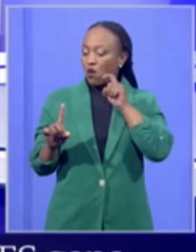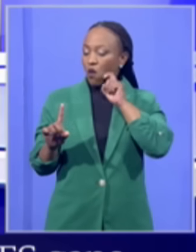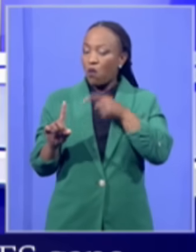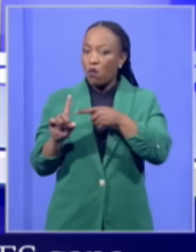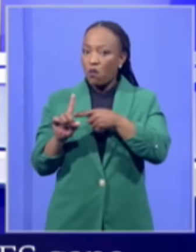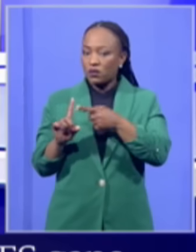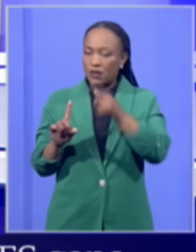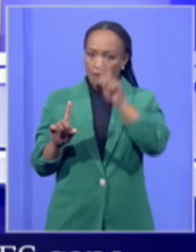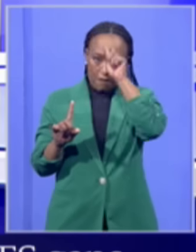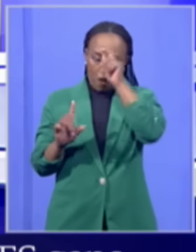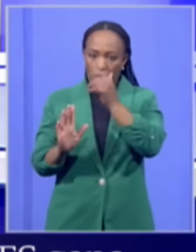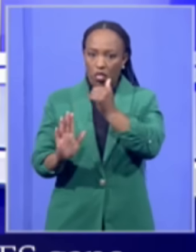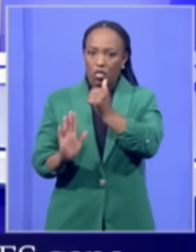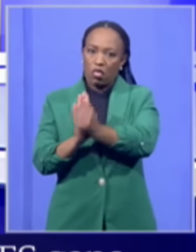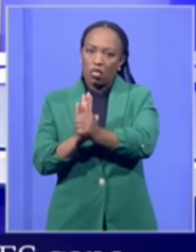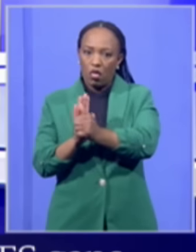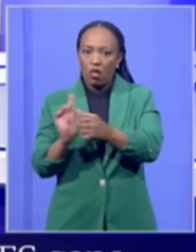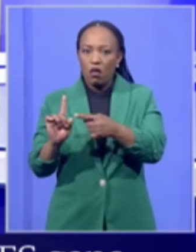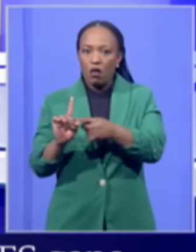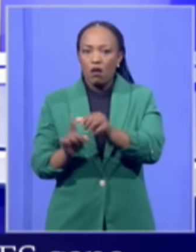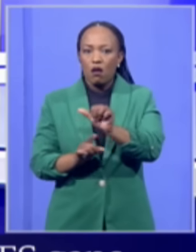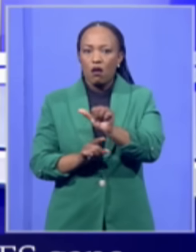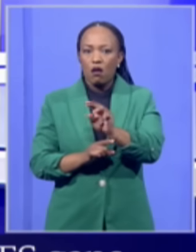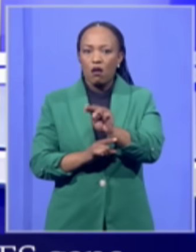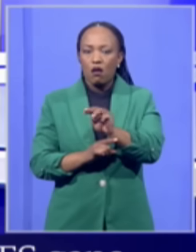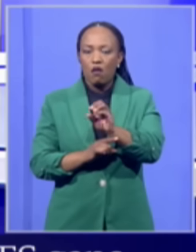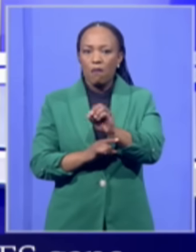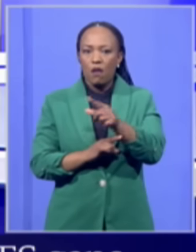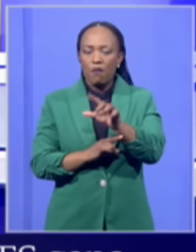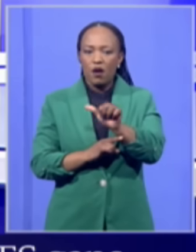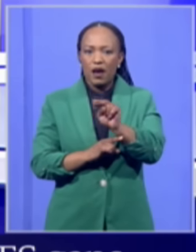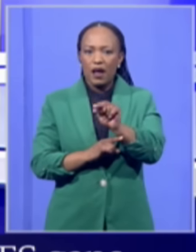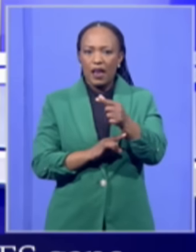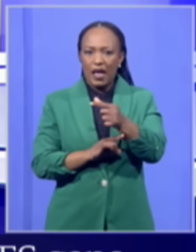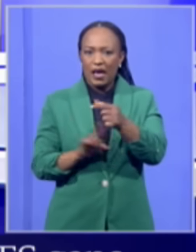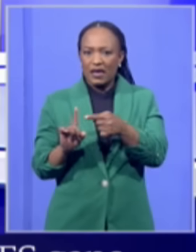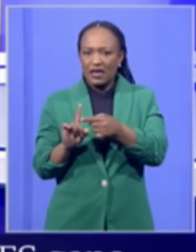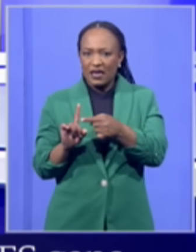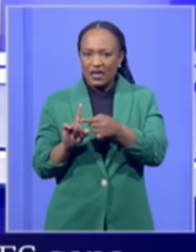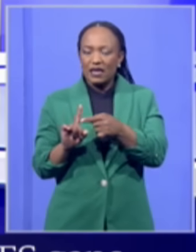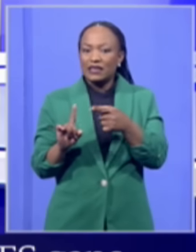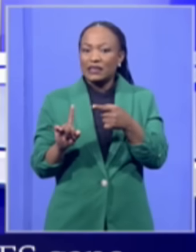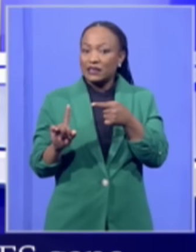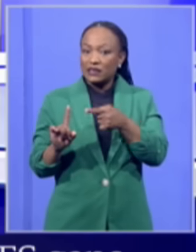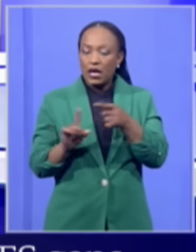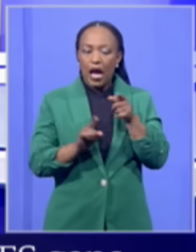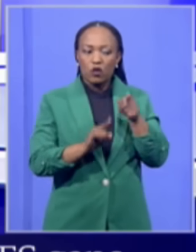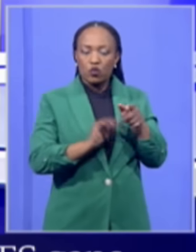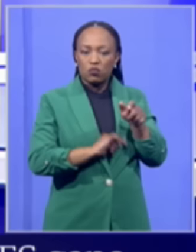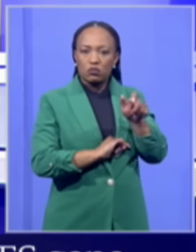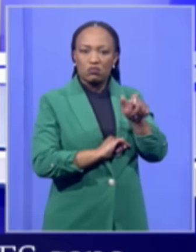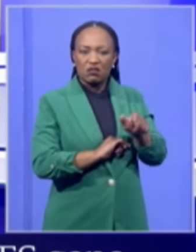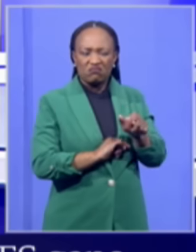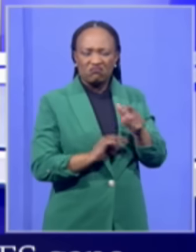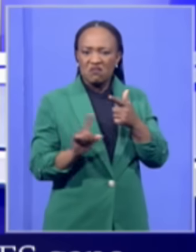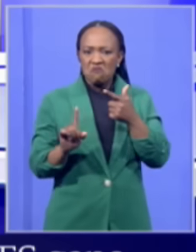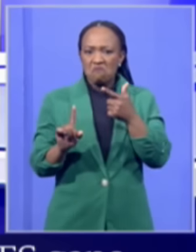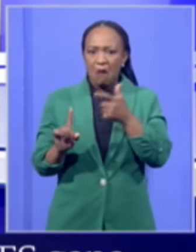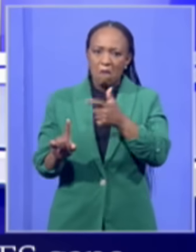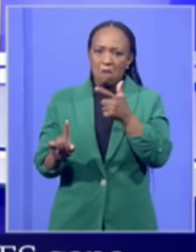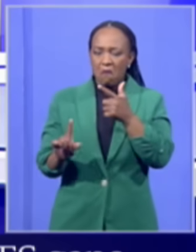Boys amogelang a segai bo re molatofatša o dirile bošula bjo ka maikemišetšo